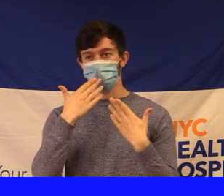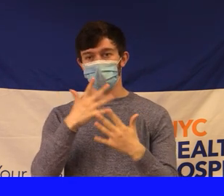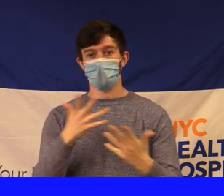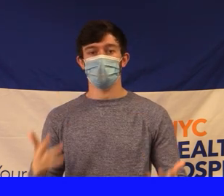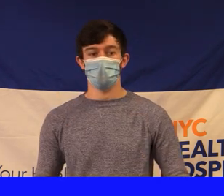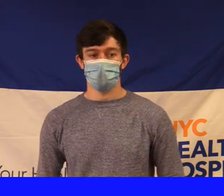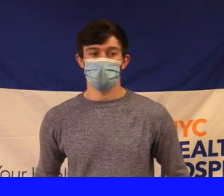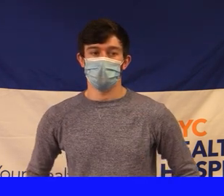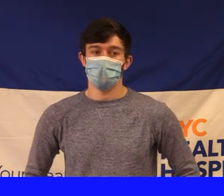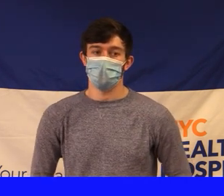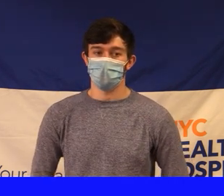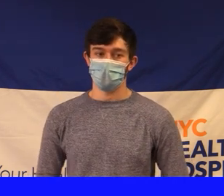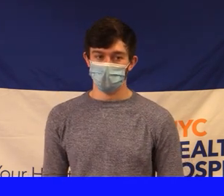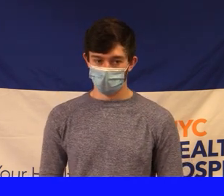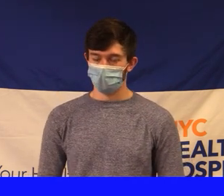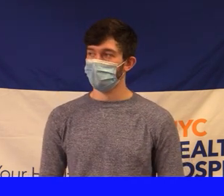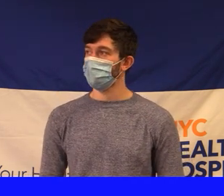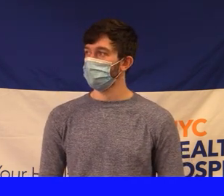Thank you for that question.